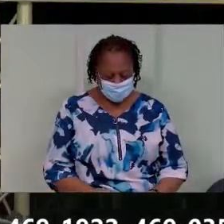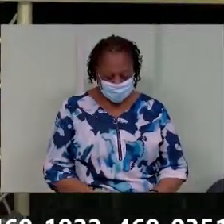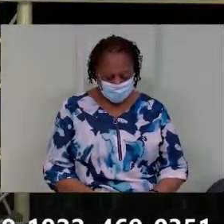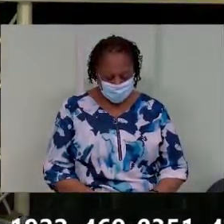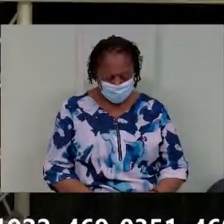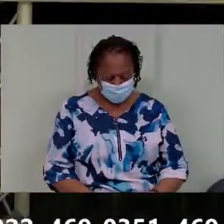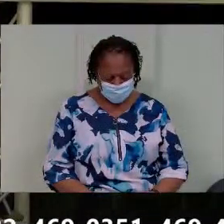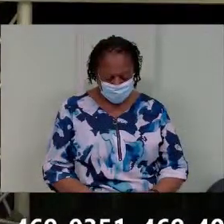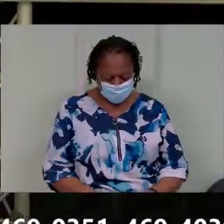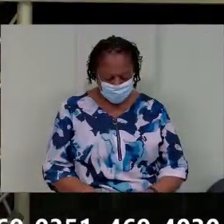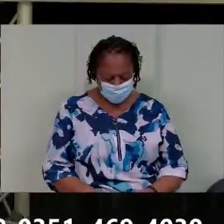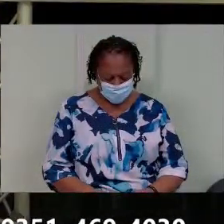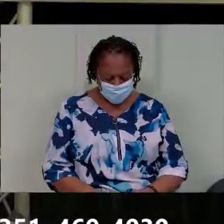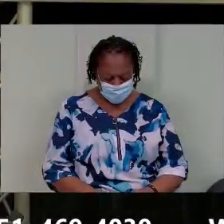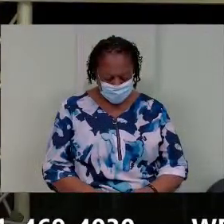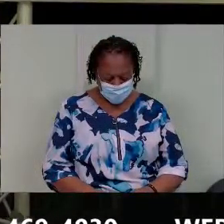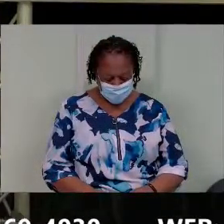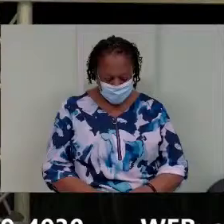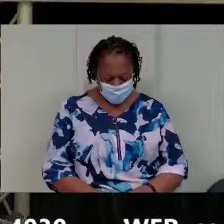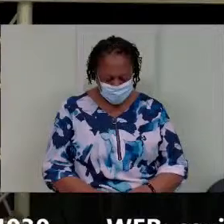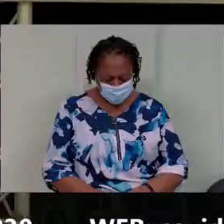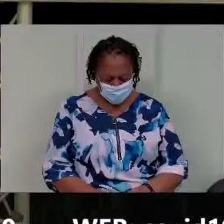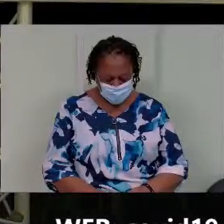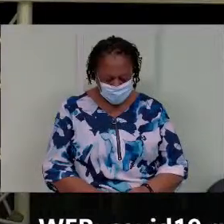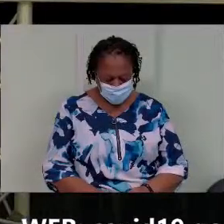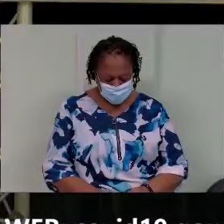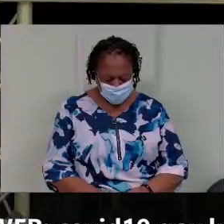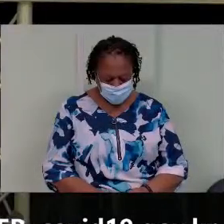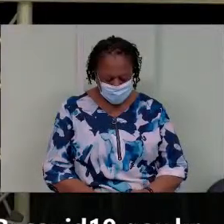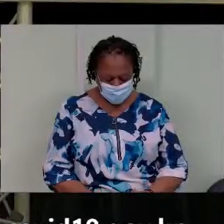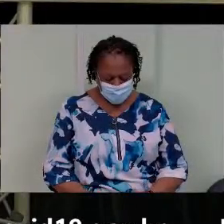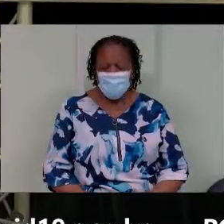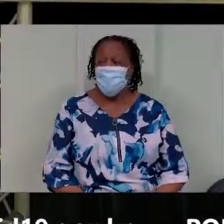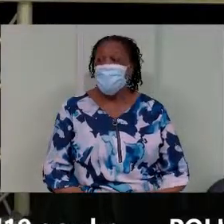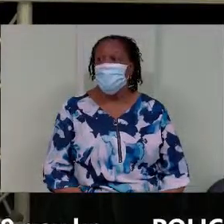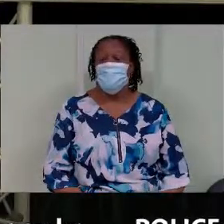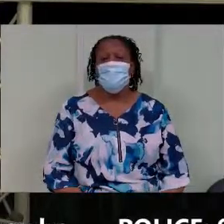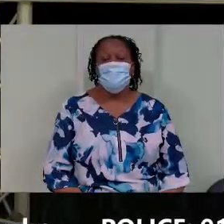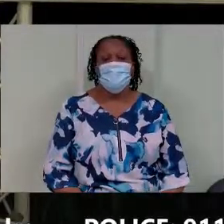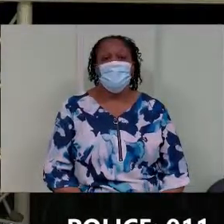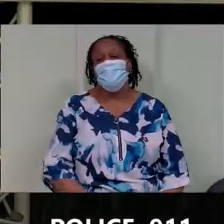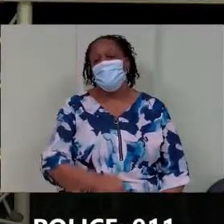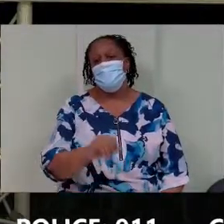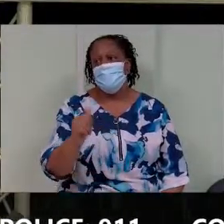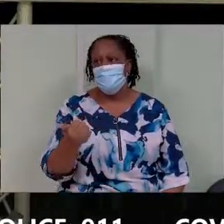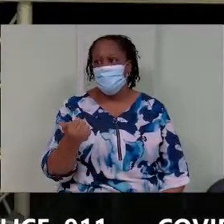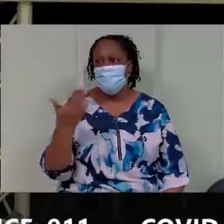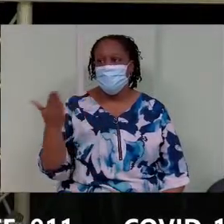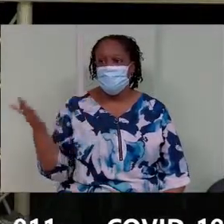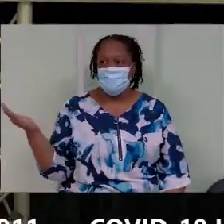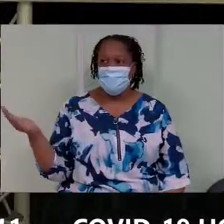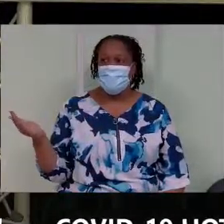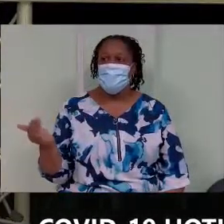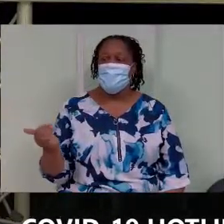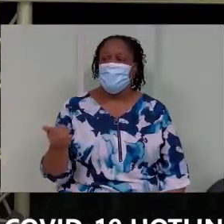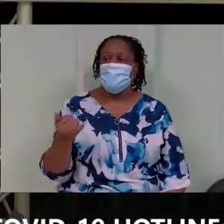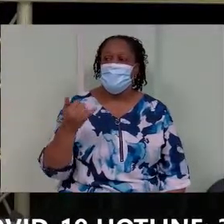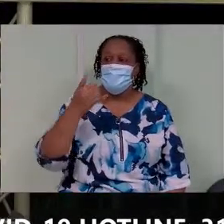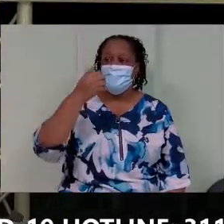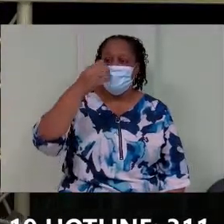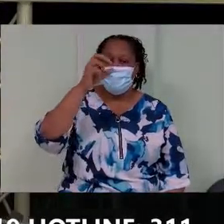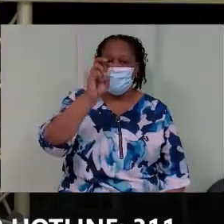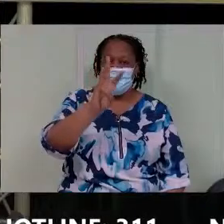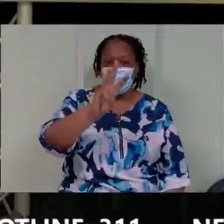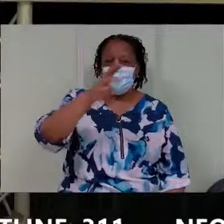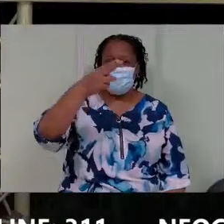And I just want to add something that is more general, because as countries open, the WHO recommend